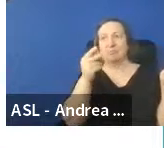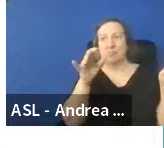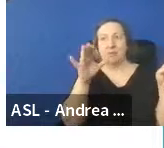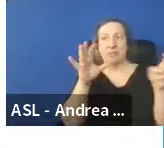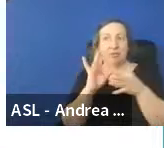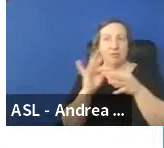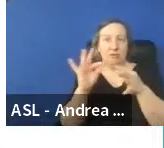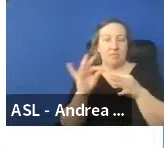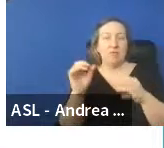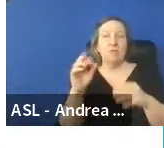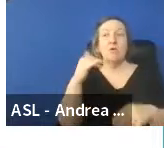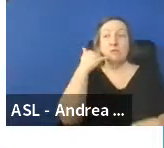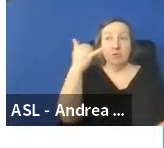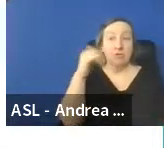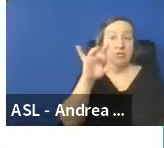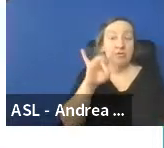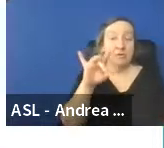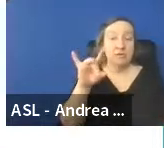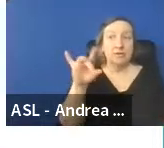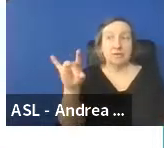call